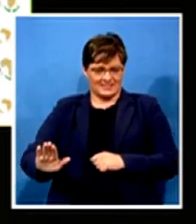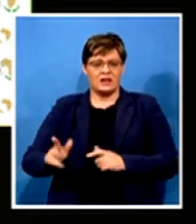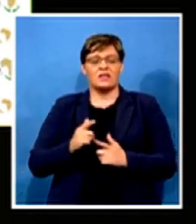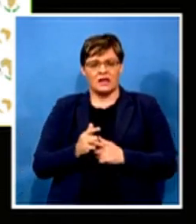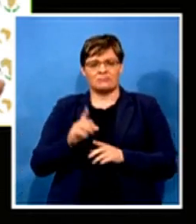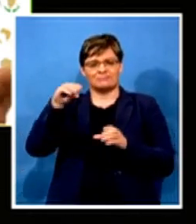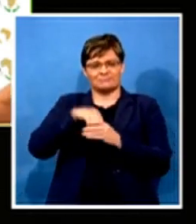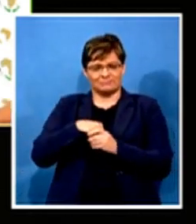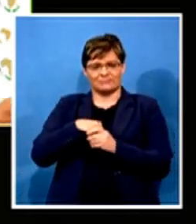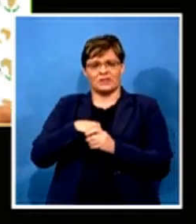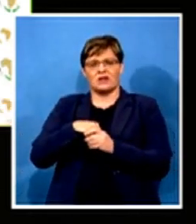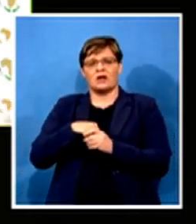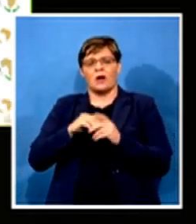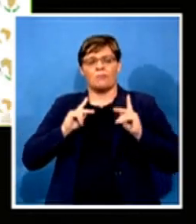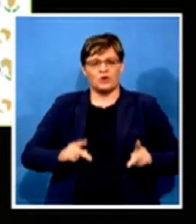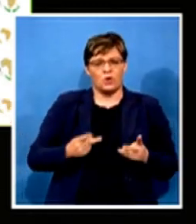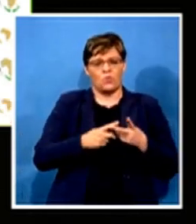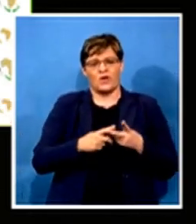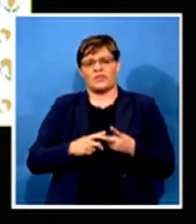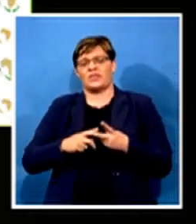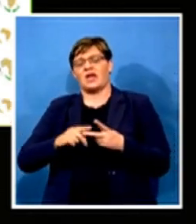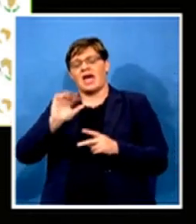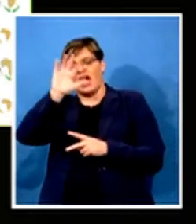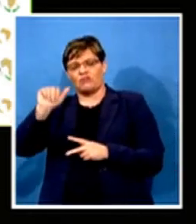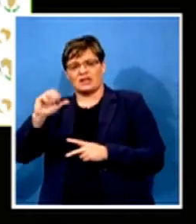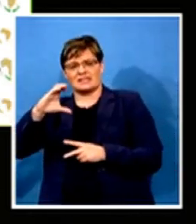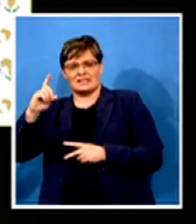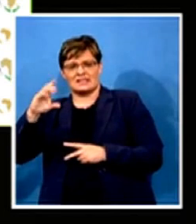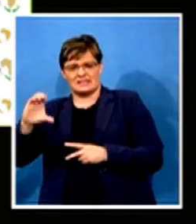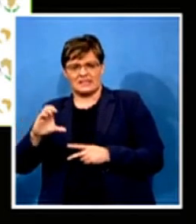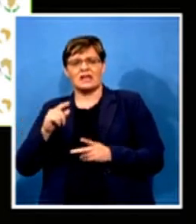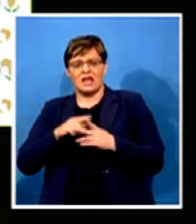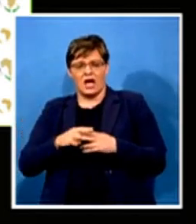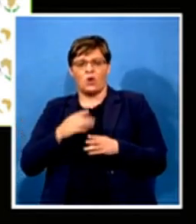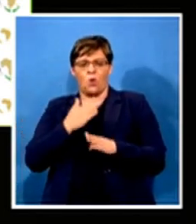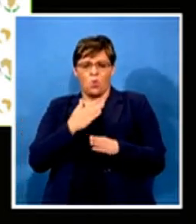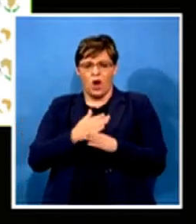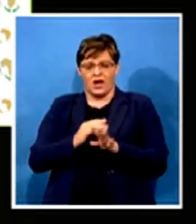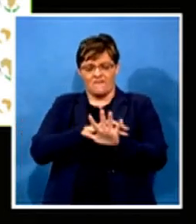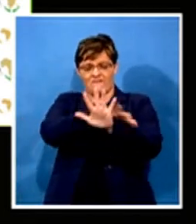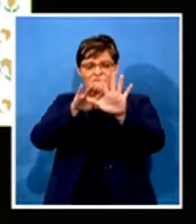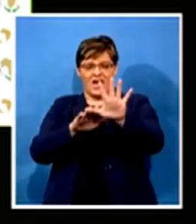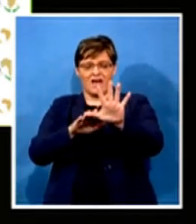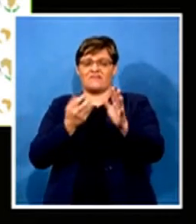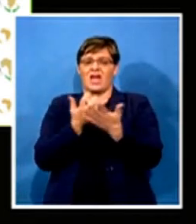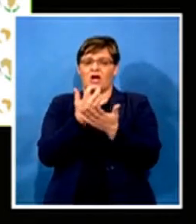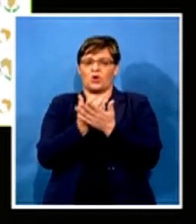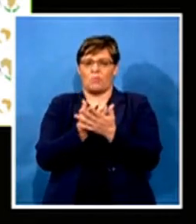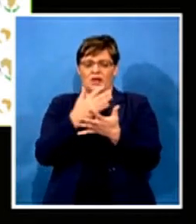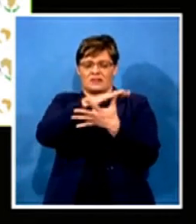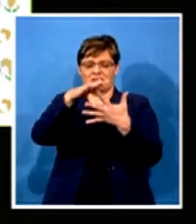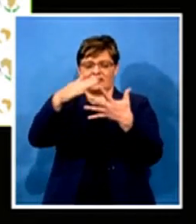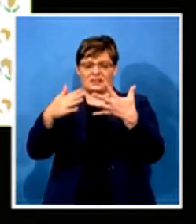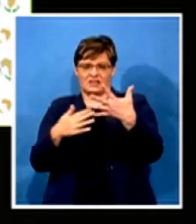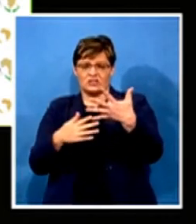Africa CDC, so that we work with the 5 regional economic blocks of the continent using a centralized process.